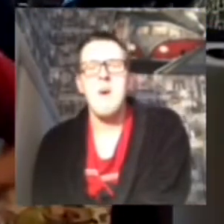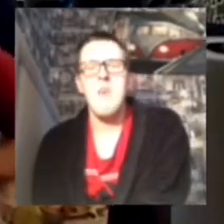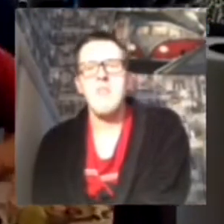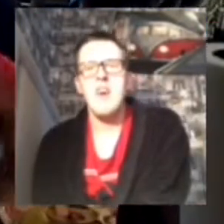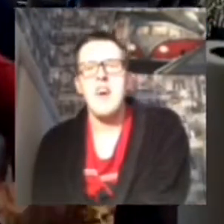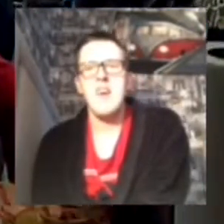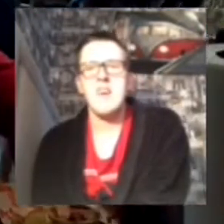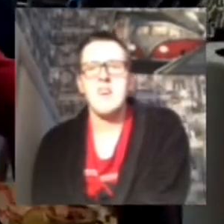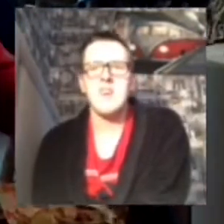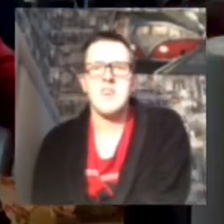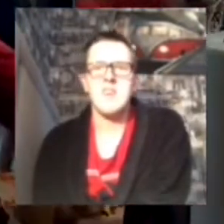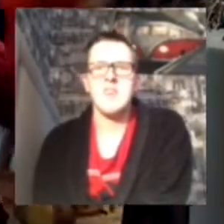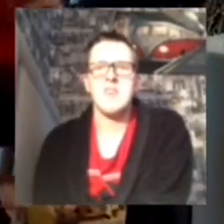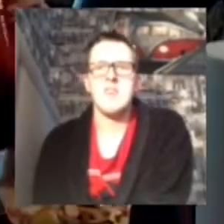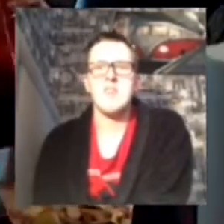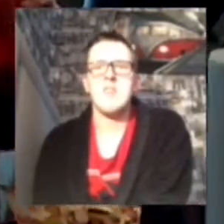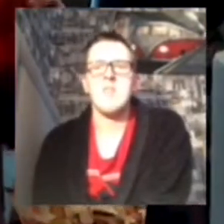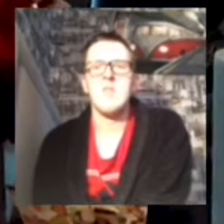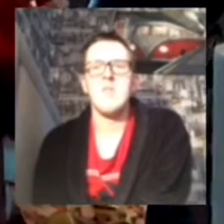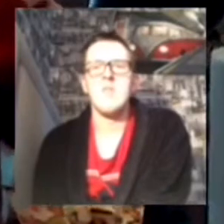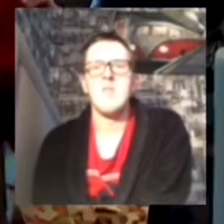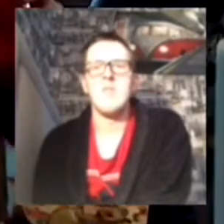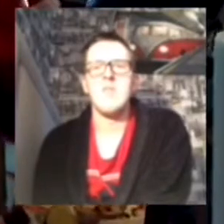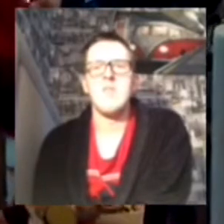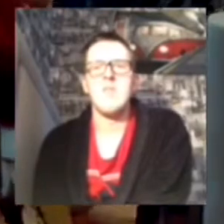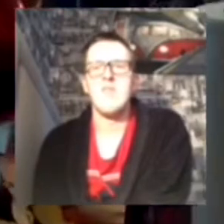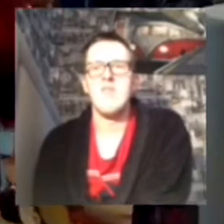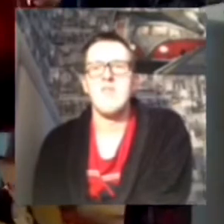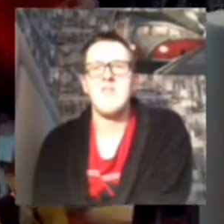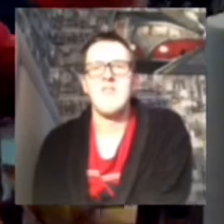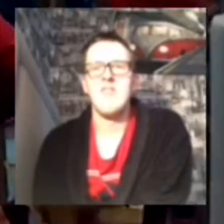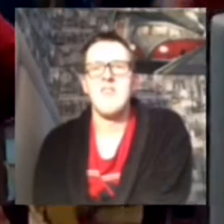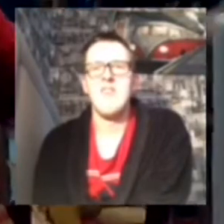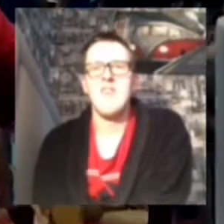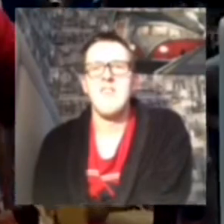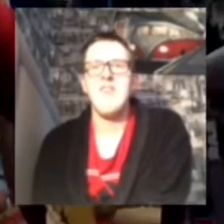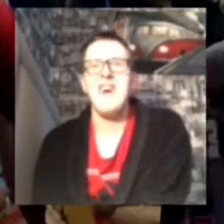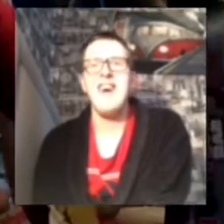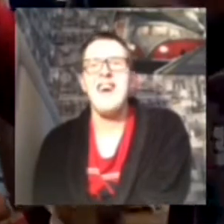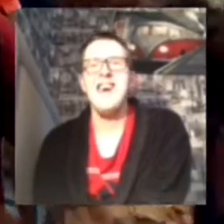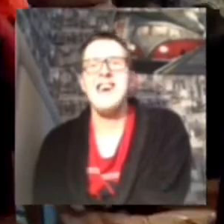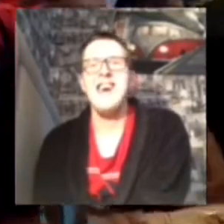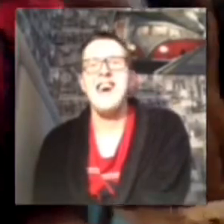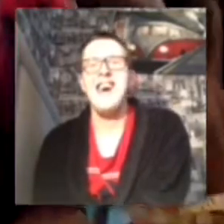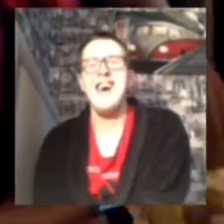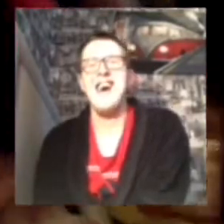Happy birthday! He is not so excited to be here, so he's not going to